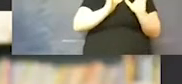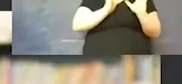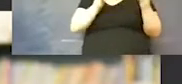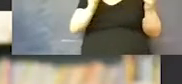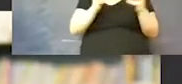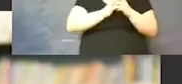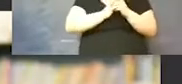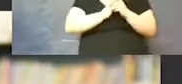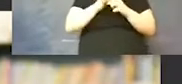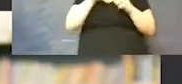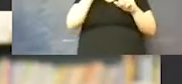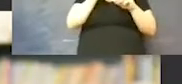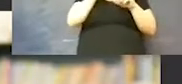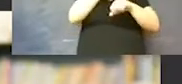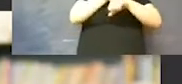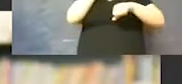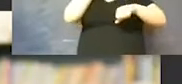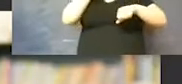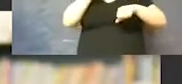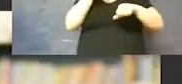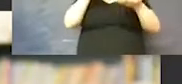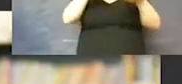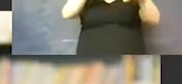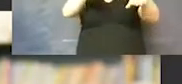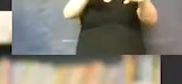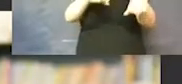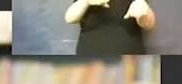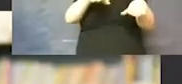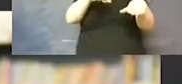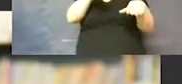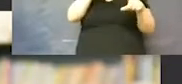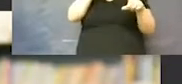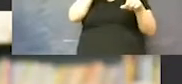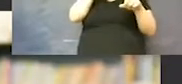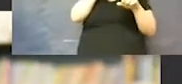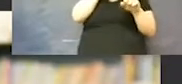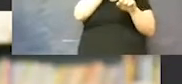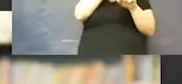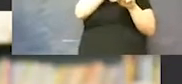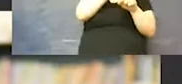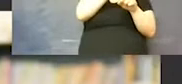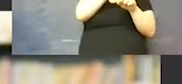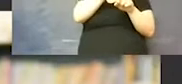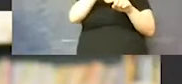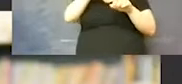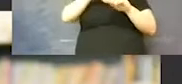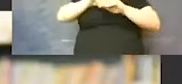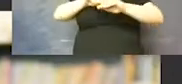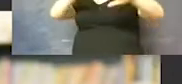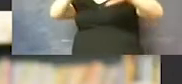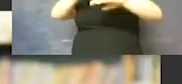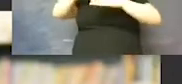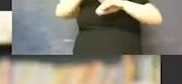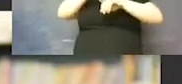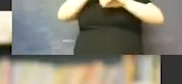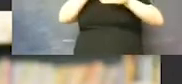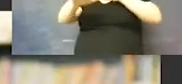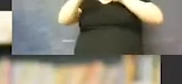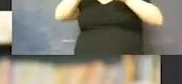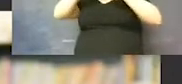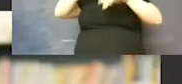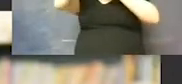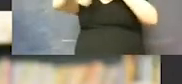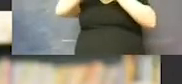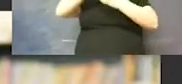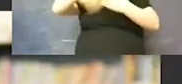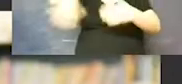a campus has a positive or probable case, an email is sent to the entire community via e-news and to the